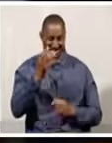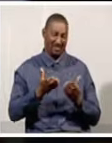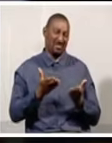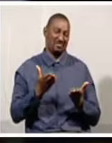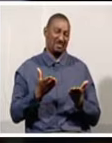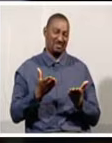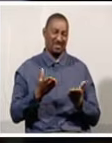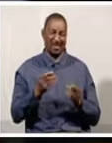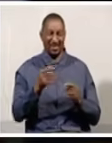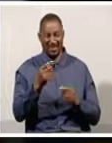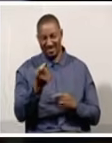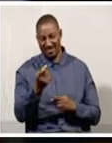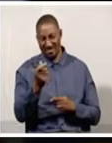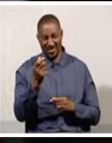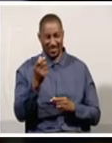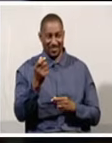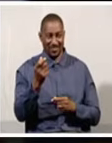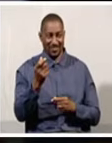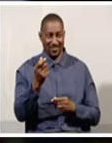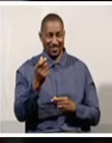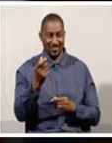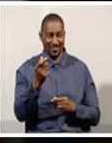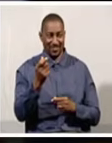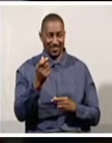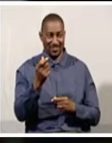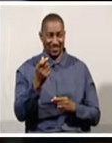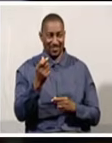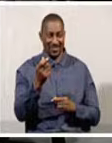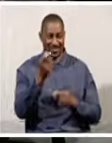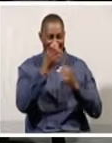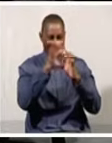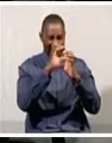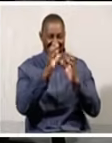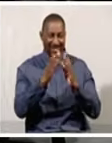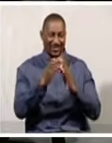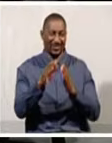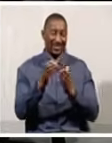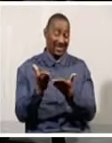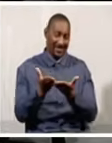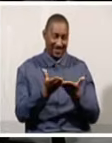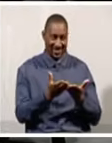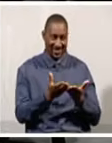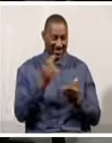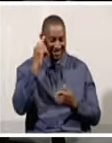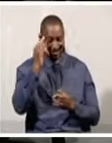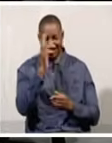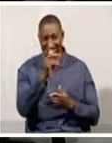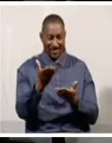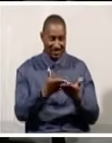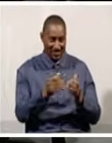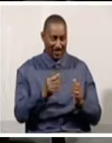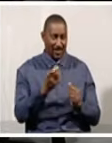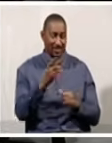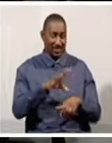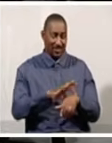of media personnel being invited to this event. You thought it was sort of a general gathering. Yeah, you know. And Dr. Hengari